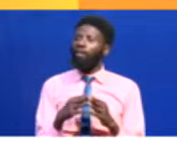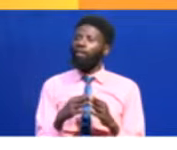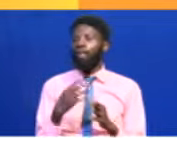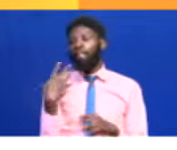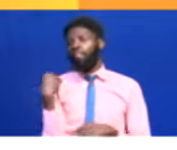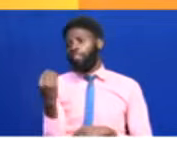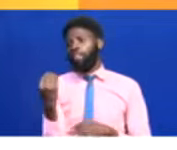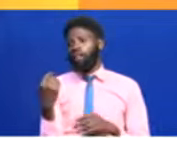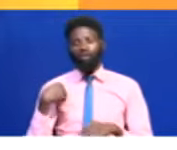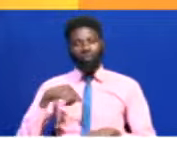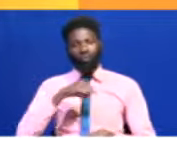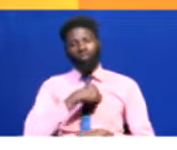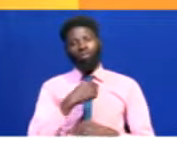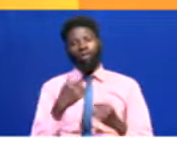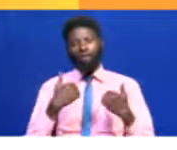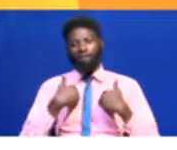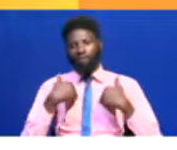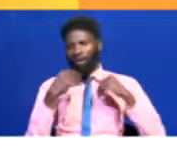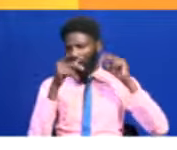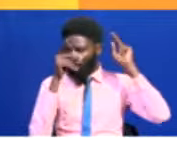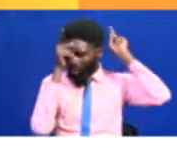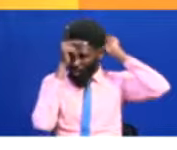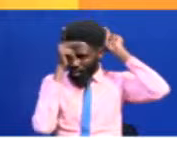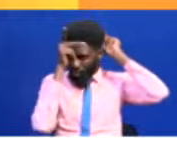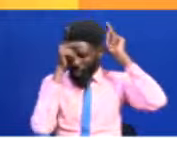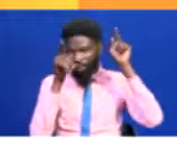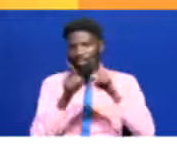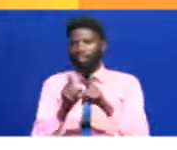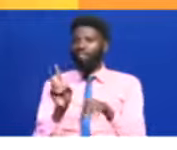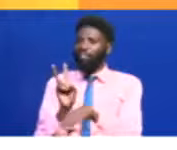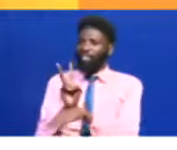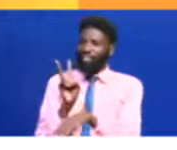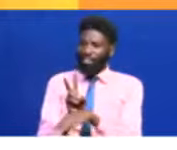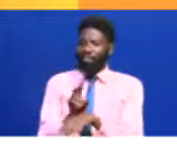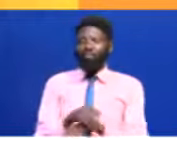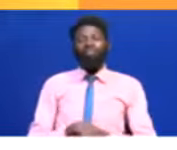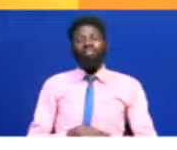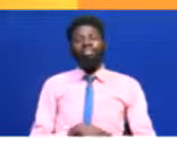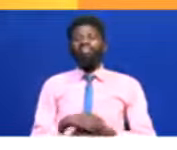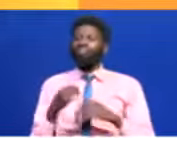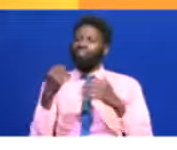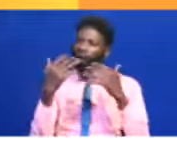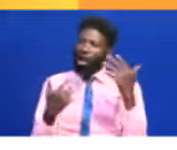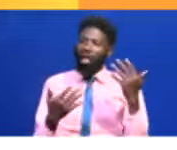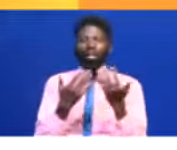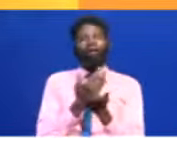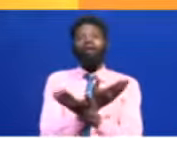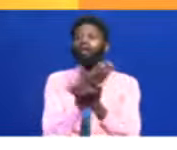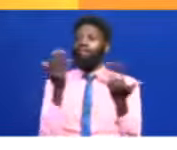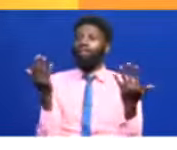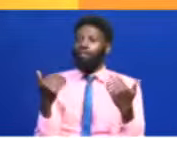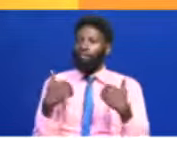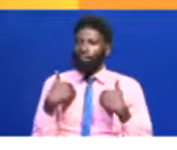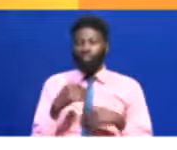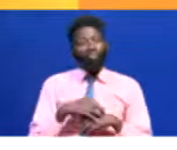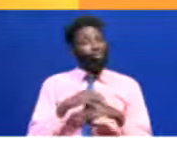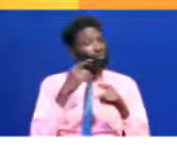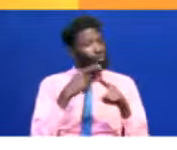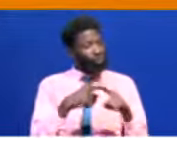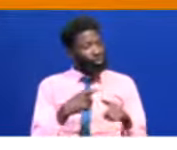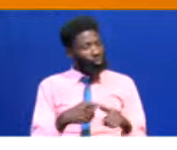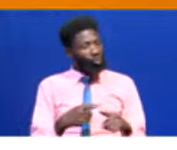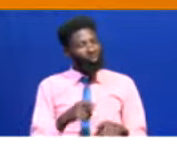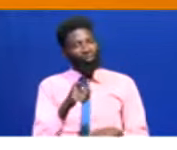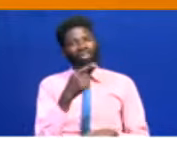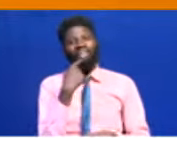recently we had Kakamega and Vihiga. So they cut across. So in total, sir, what would